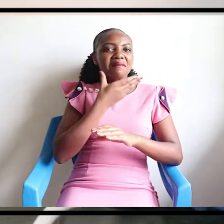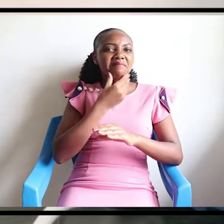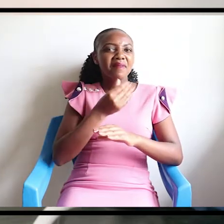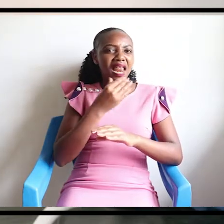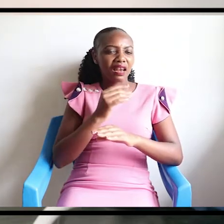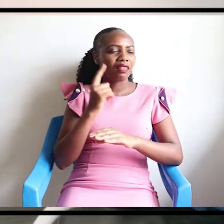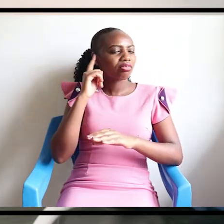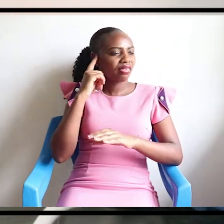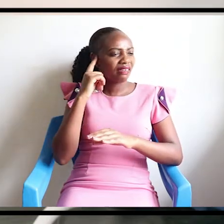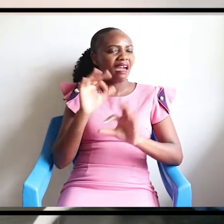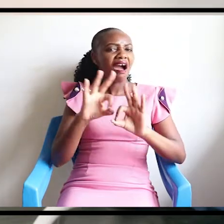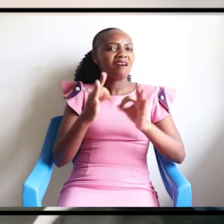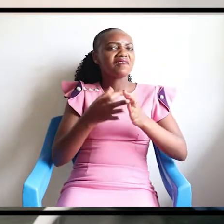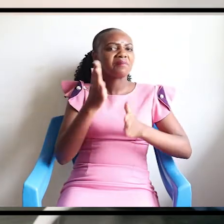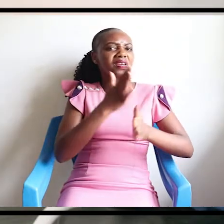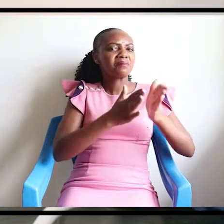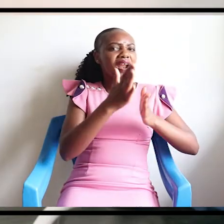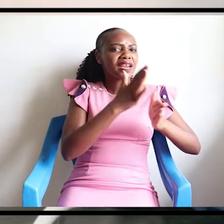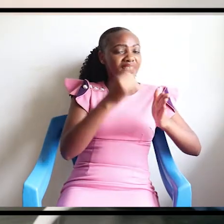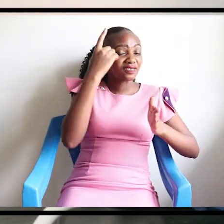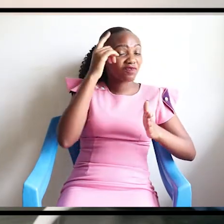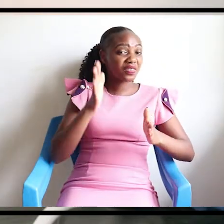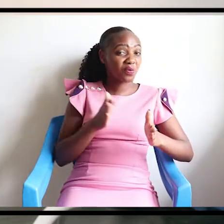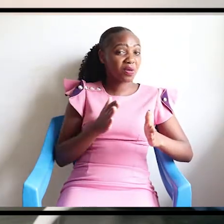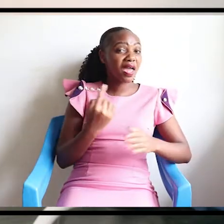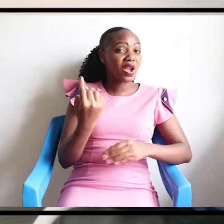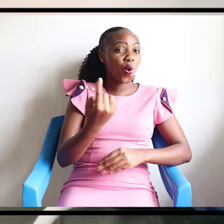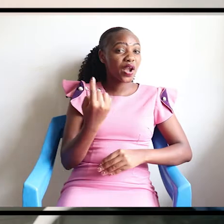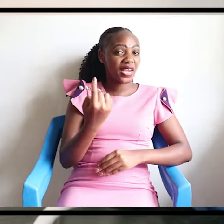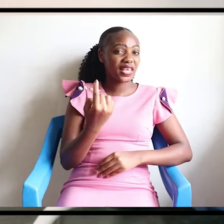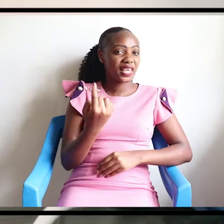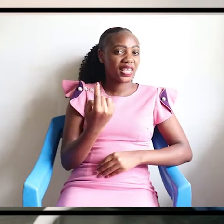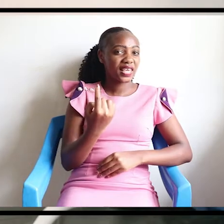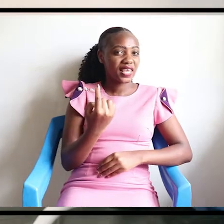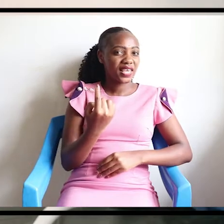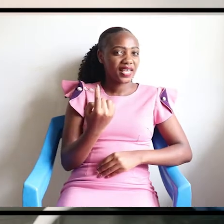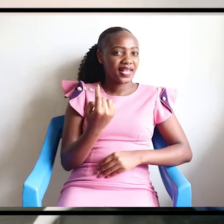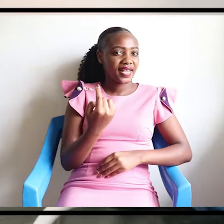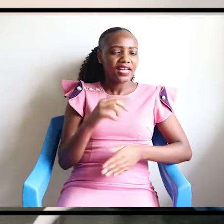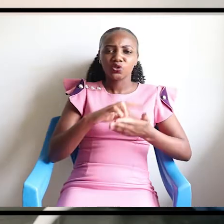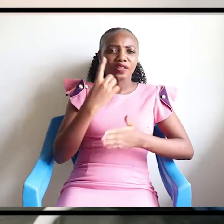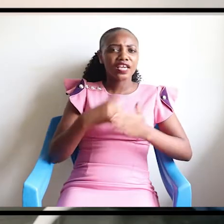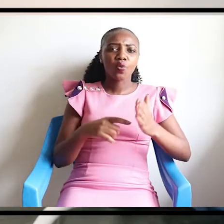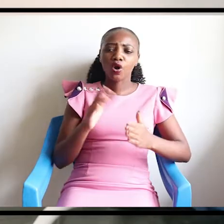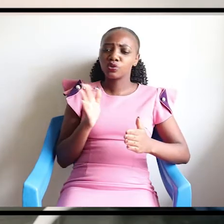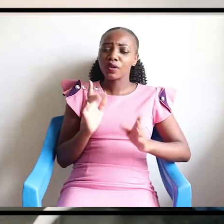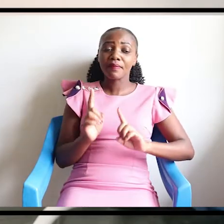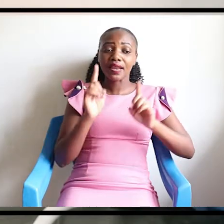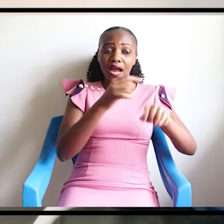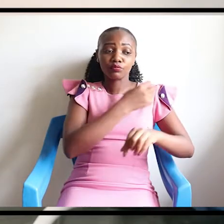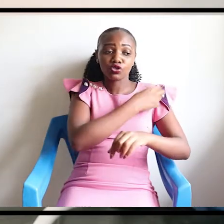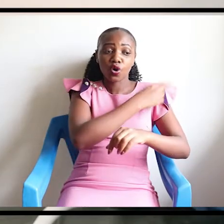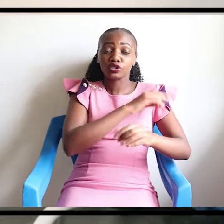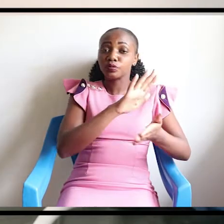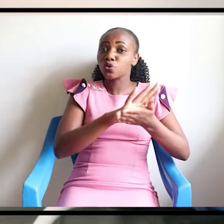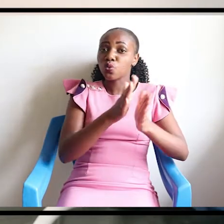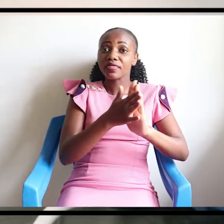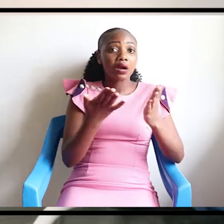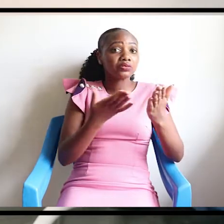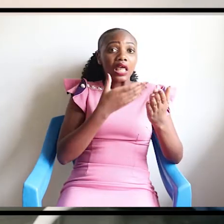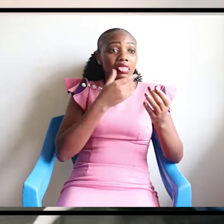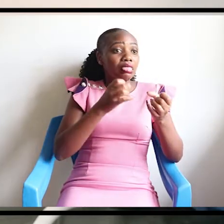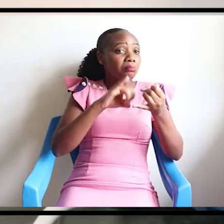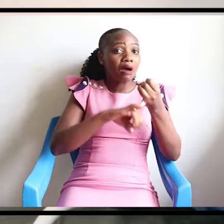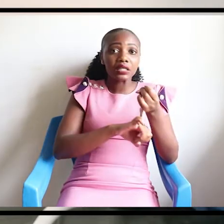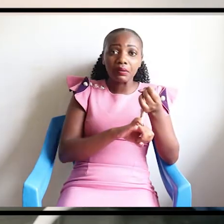planning is for the women. Mm-hmm. So they are the only ones who come to the clinic without the company of their husbands. Mm-hmm. In such a way, in even some scenarios,